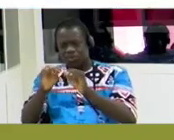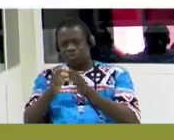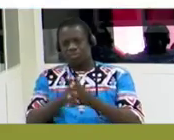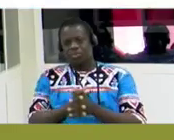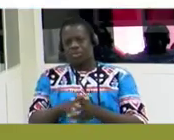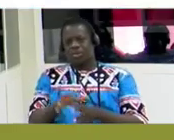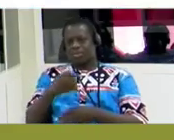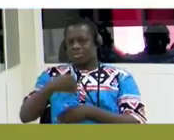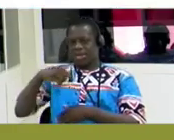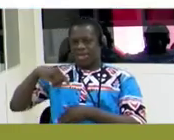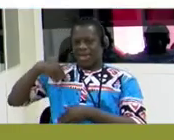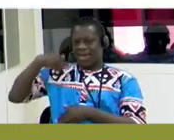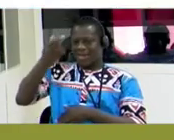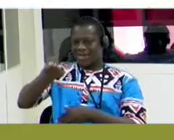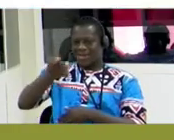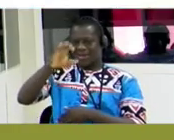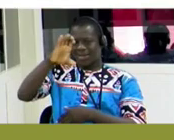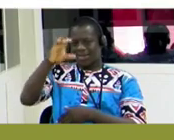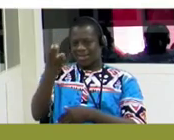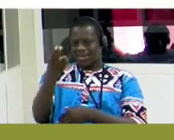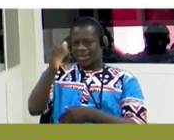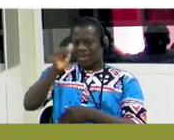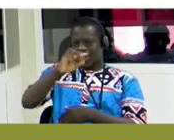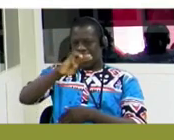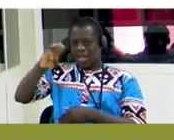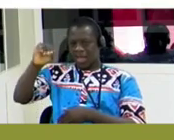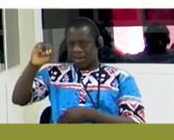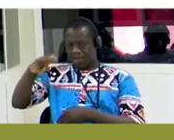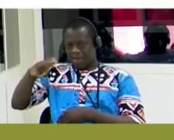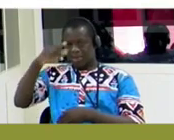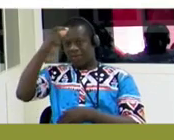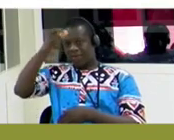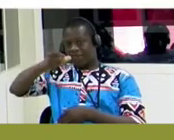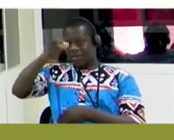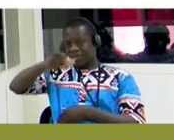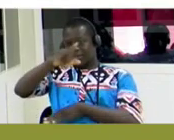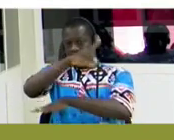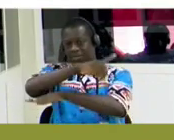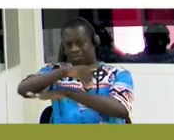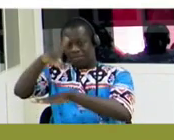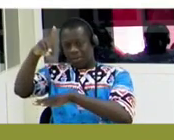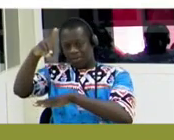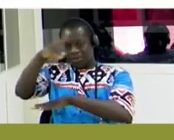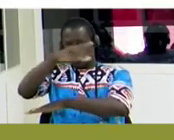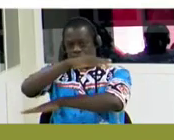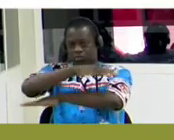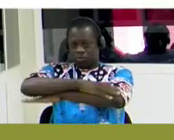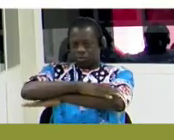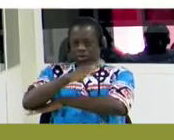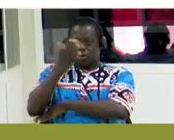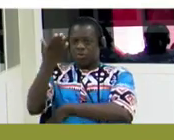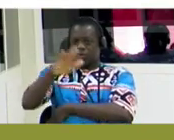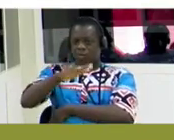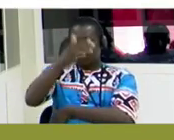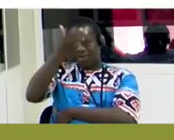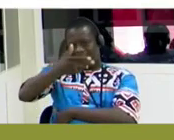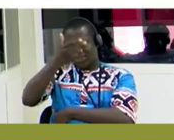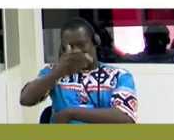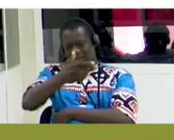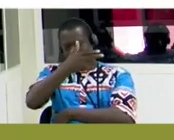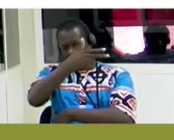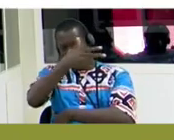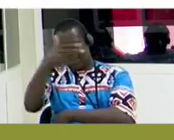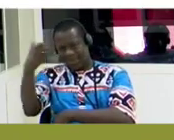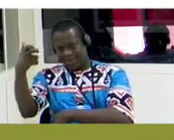I attended Chairman Primary School from 1980 to 1986,